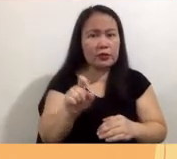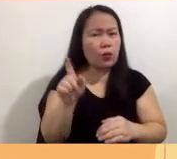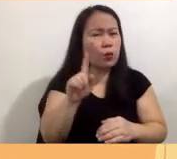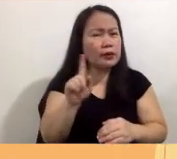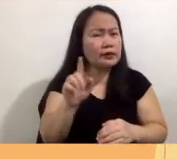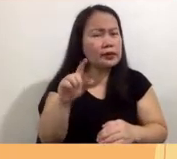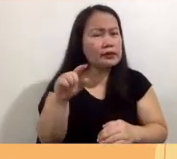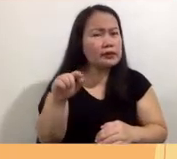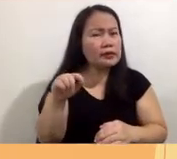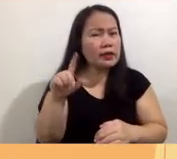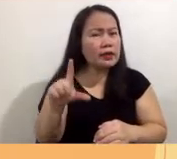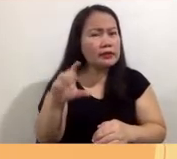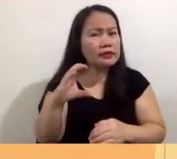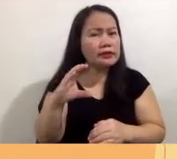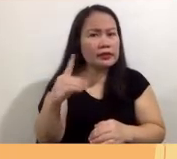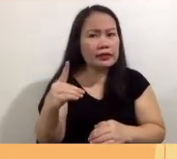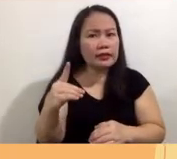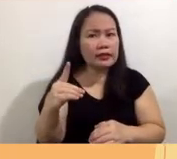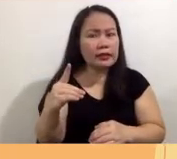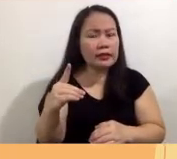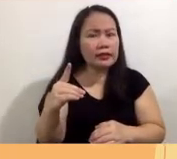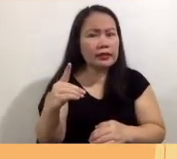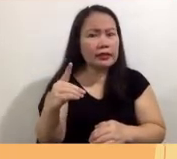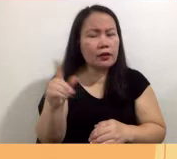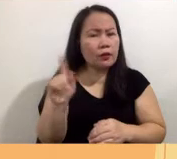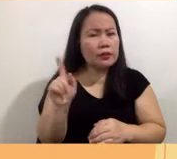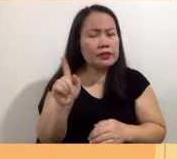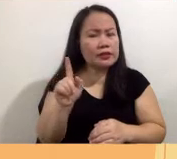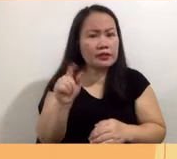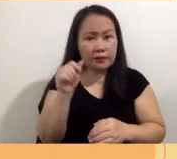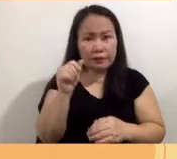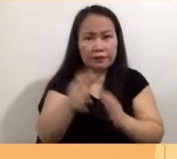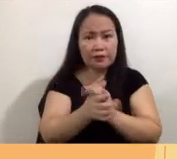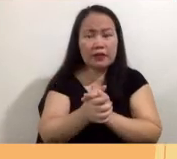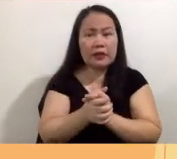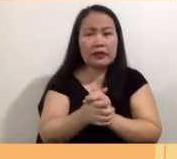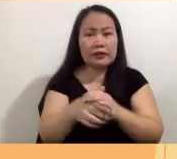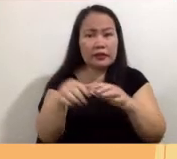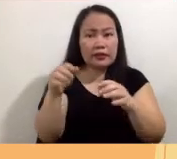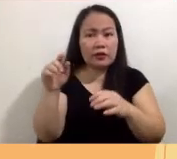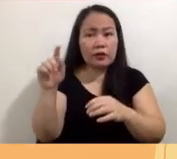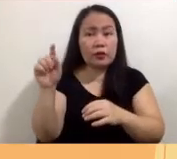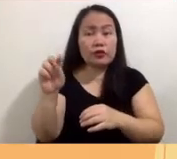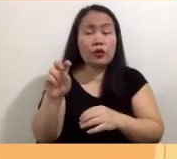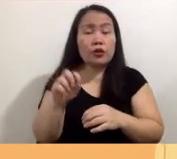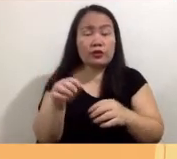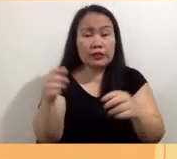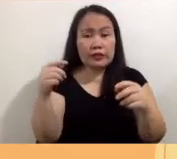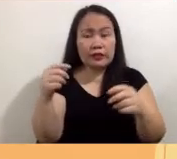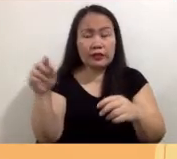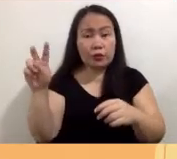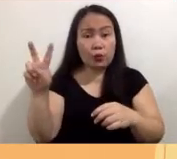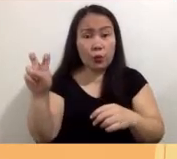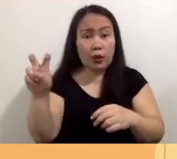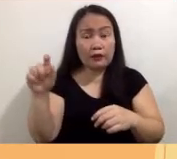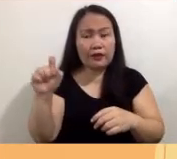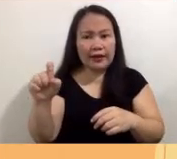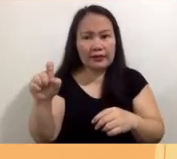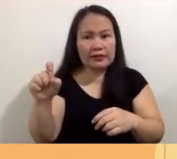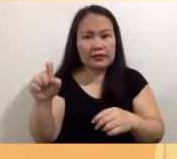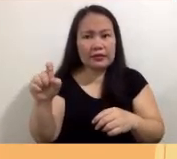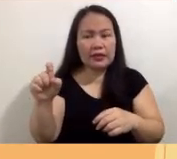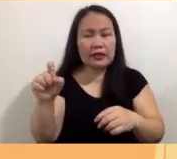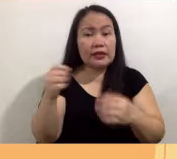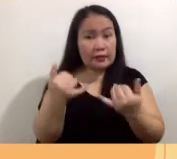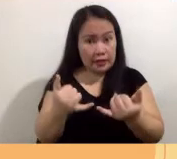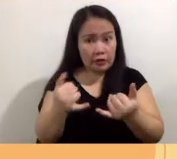the LCD of 1 over 6 plus 1/4 equals 1 over x. So, the LCD is 12x. Now,